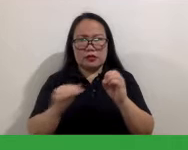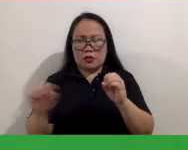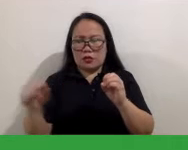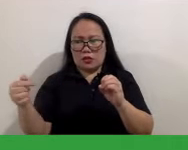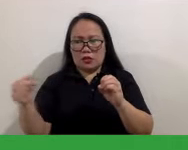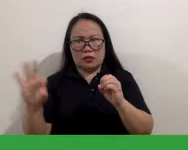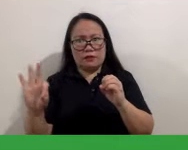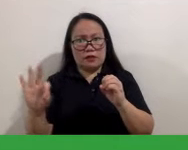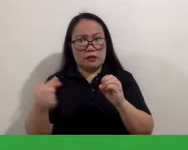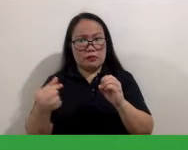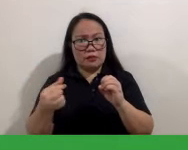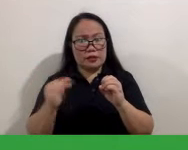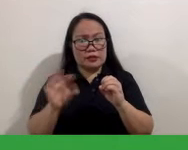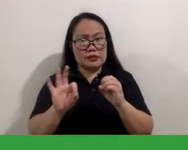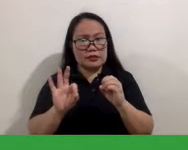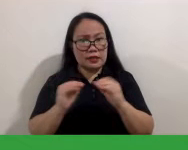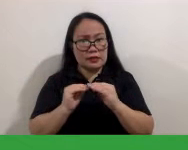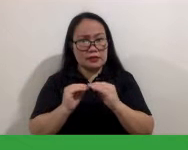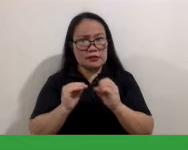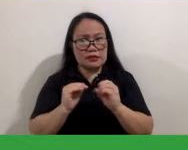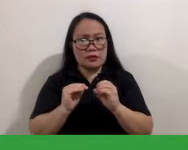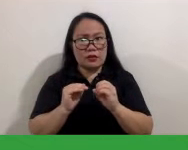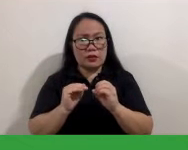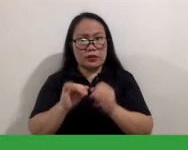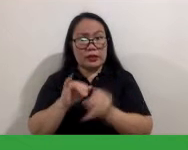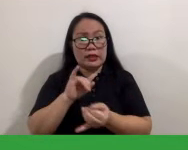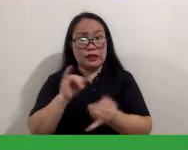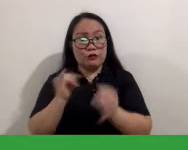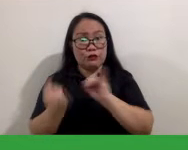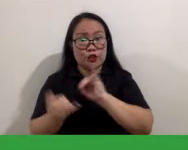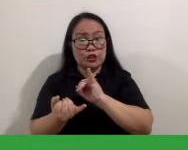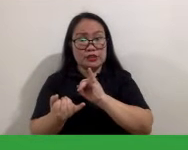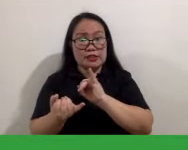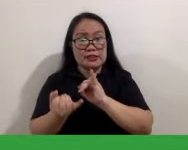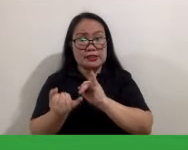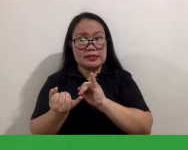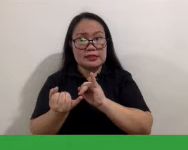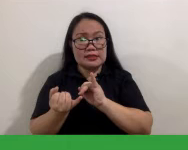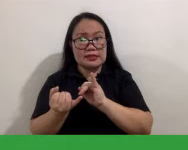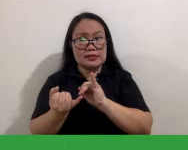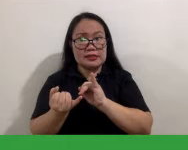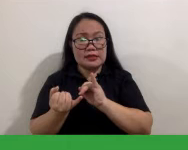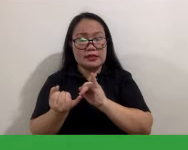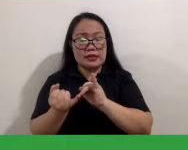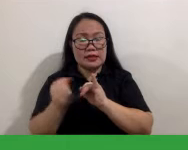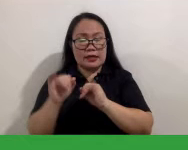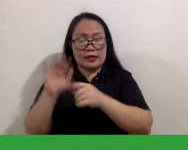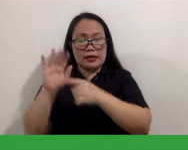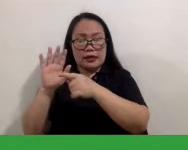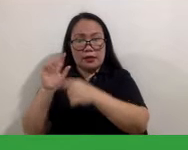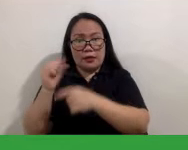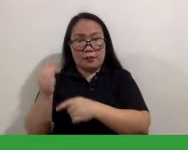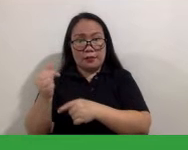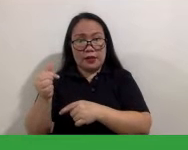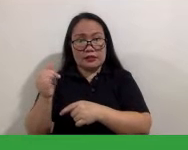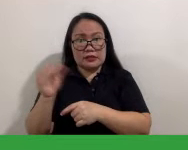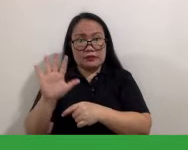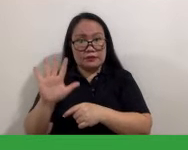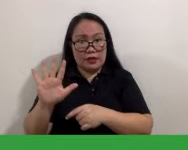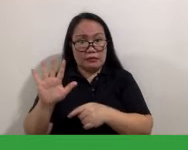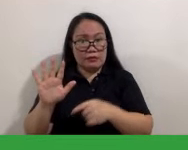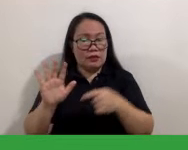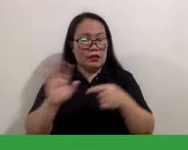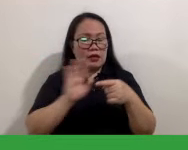9, positive 9. Okay, so ano ba yun? Ano bang tawag natin dito sa additive inverse? Ano nga ba ito? Ito